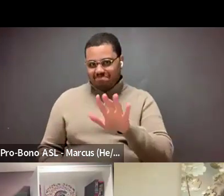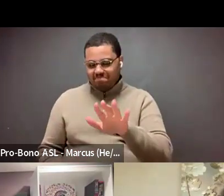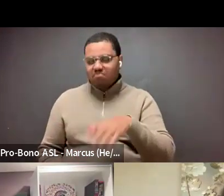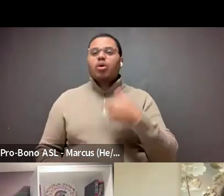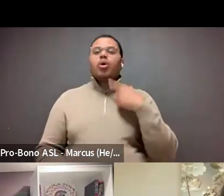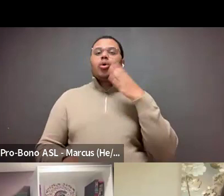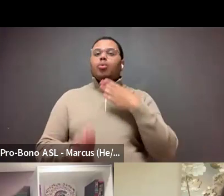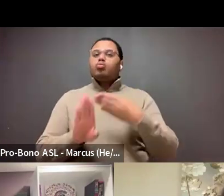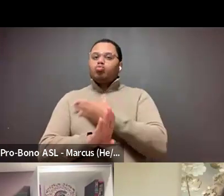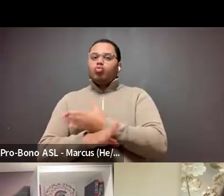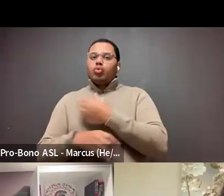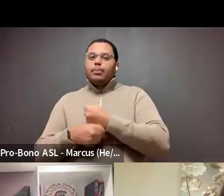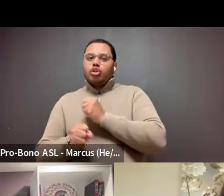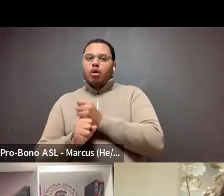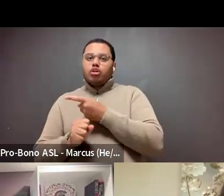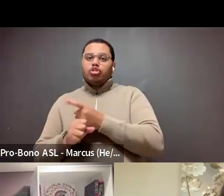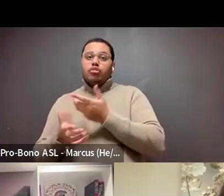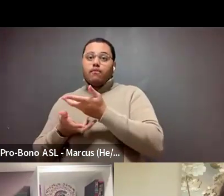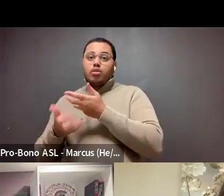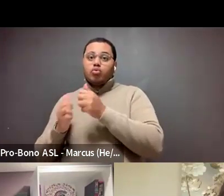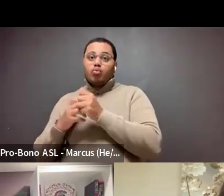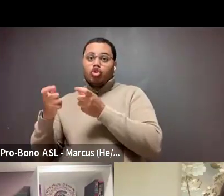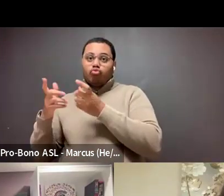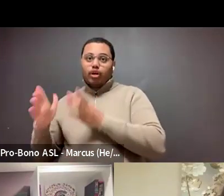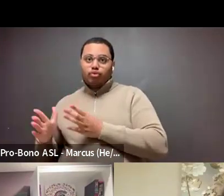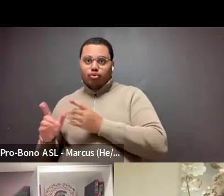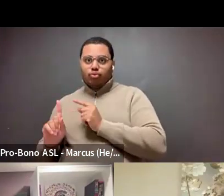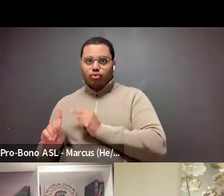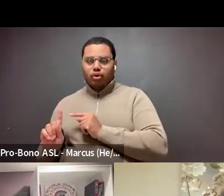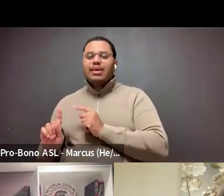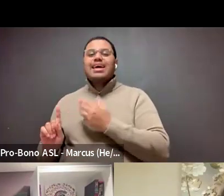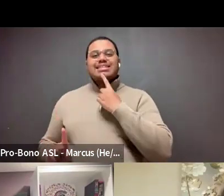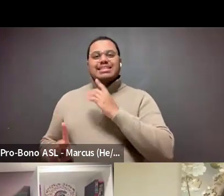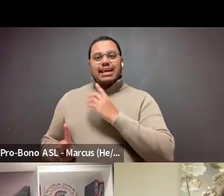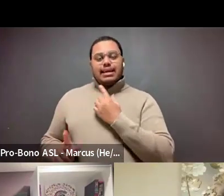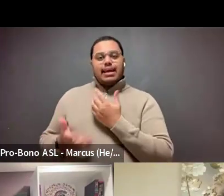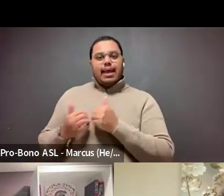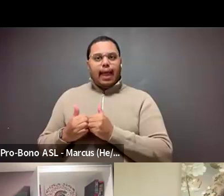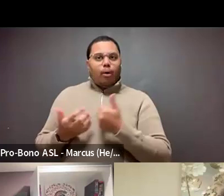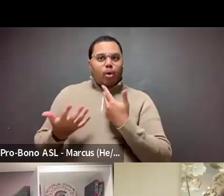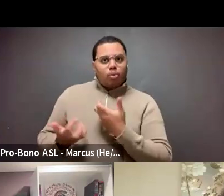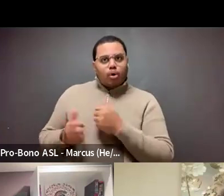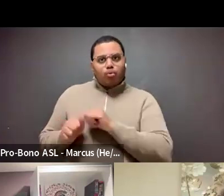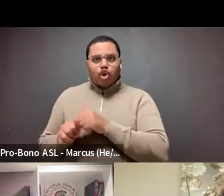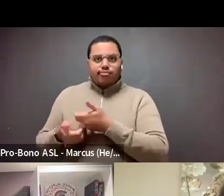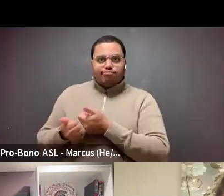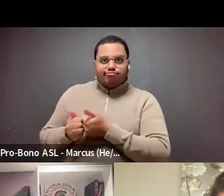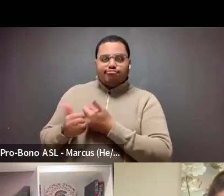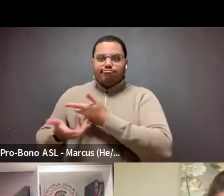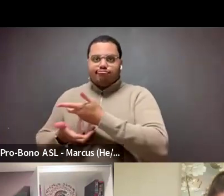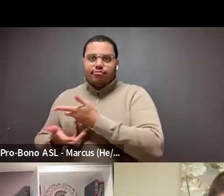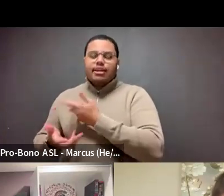pre-production conversation with the director and to say, how would we like to work together? I think every